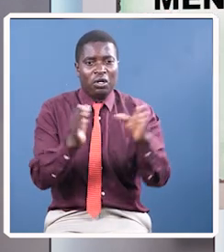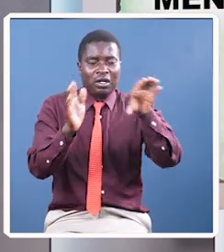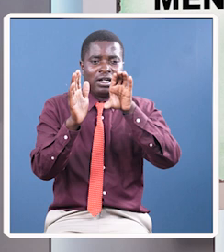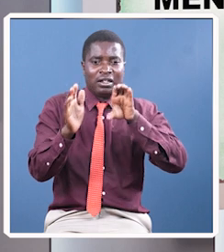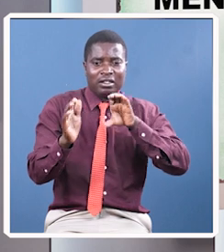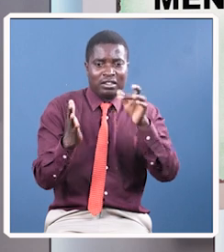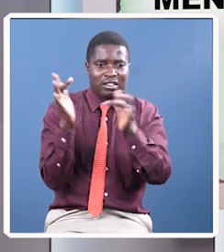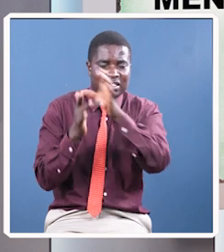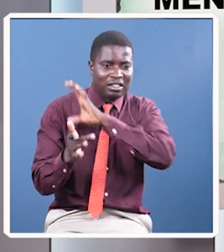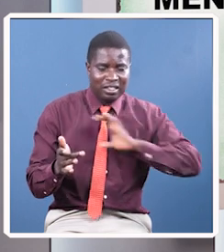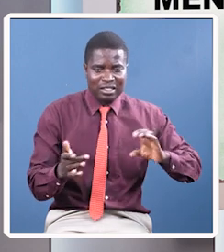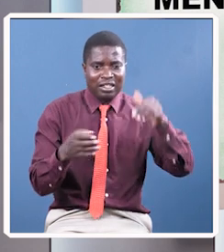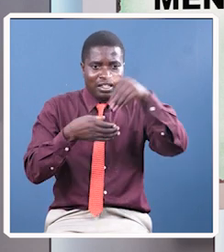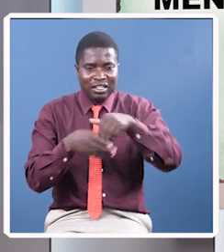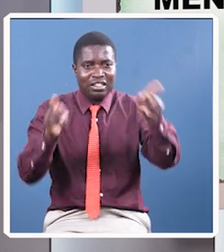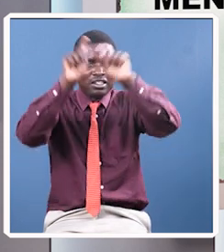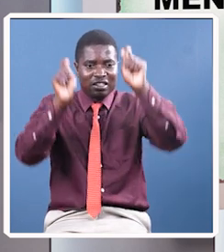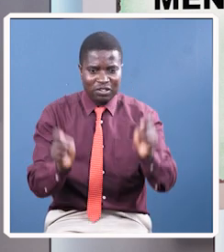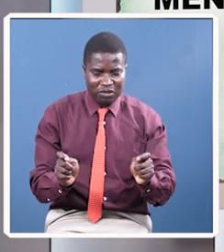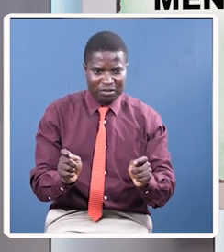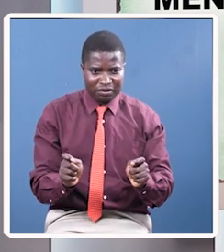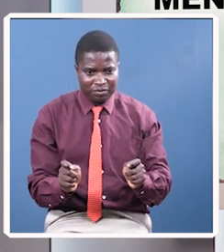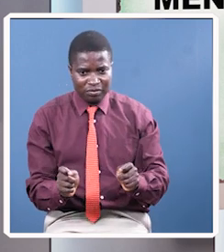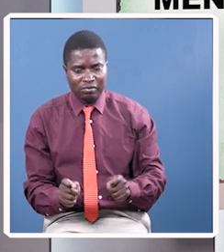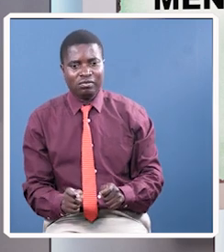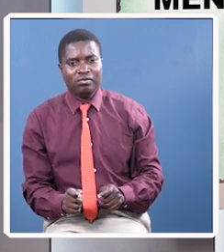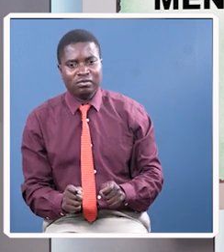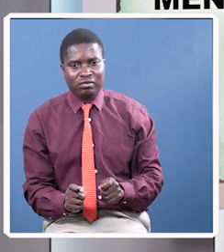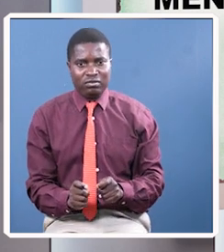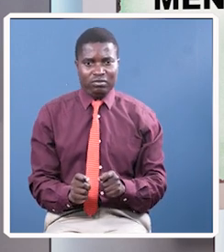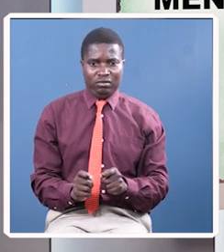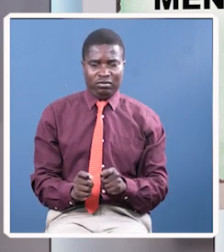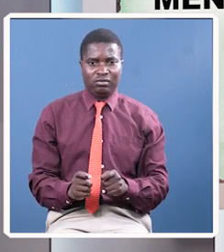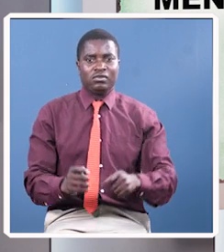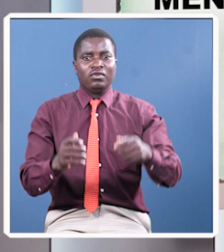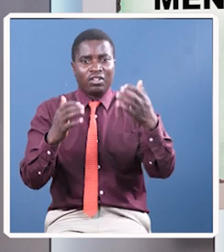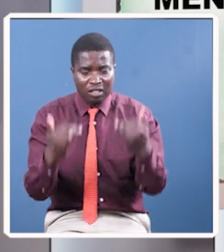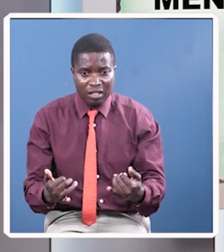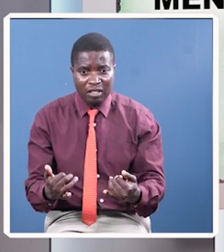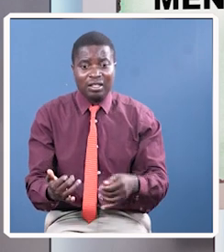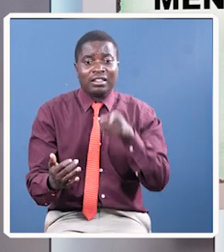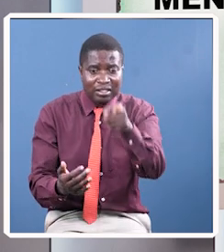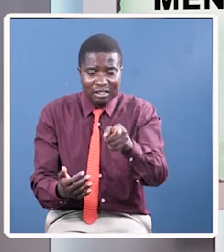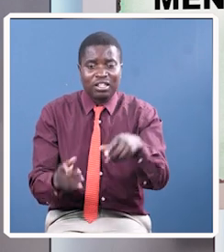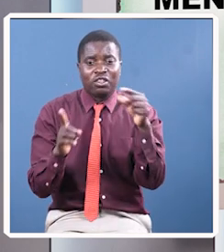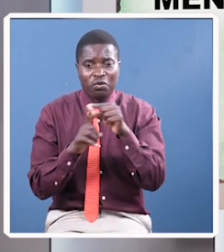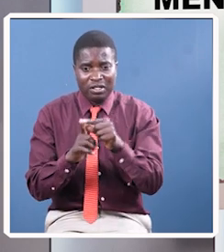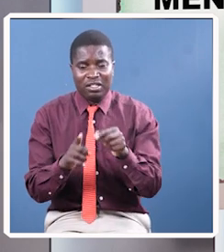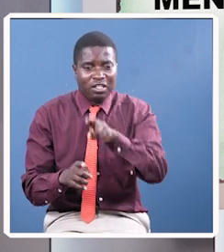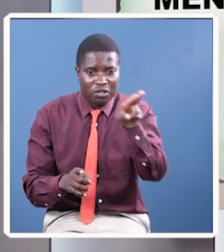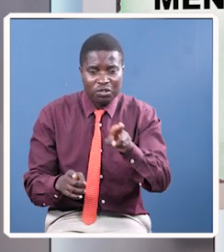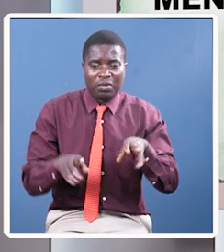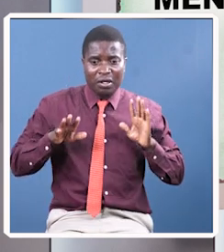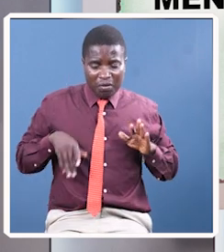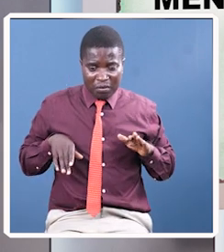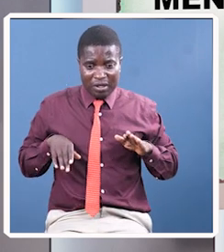page 16, paragraph 2. Kusikira pa page 16, paragraph 3. Ando mashoko anoshandiswa